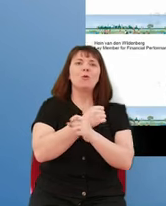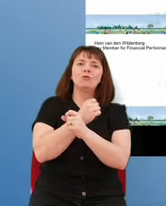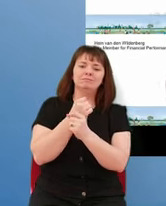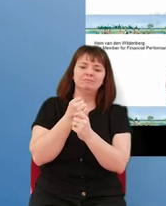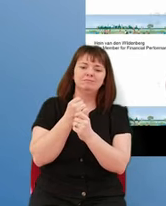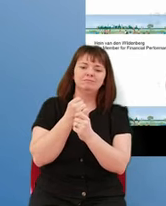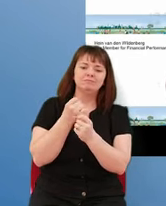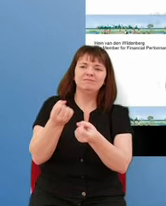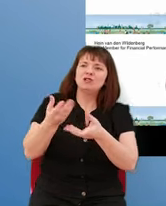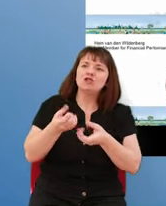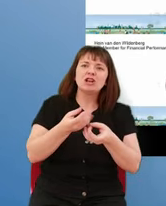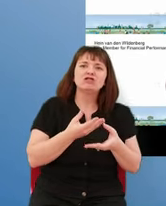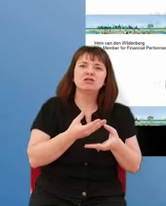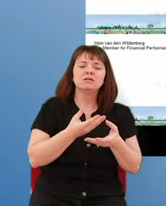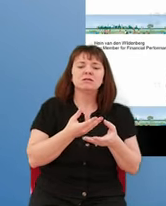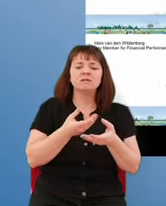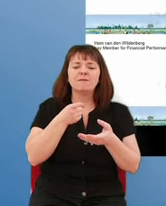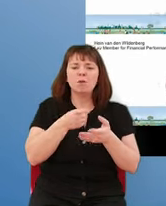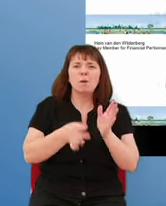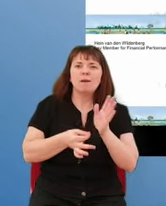well.